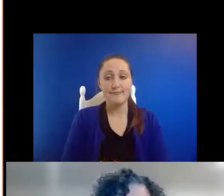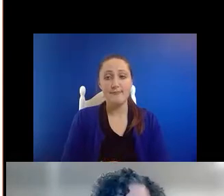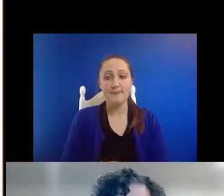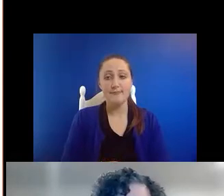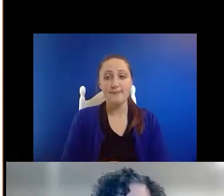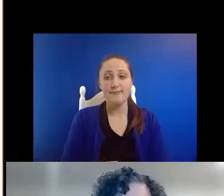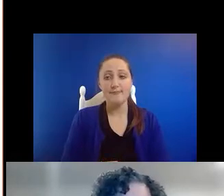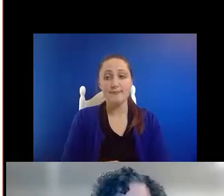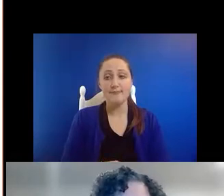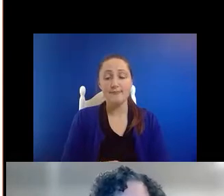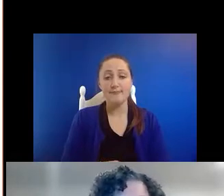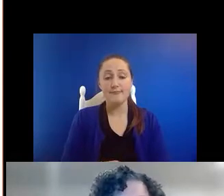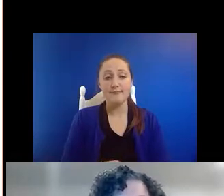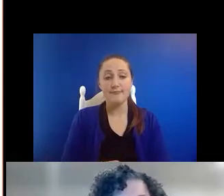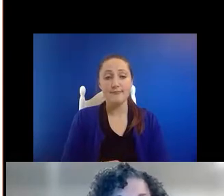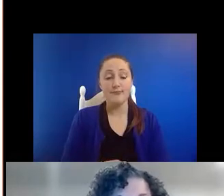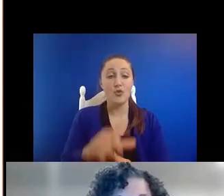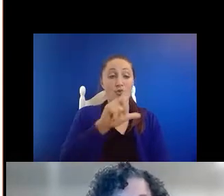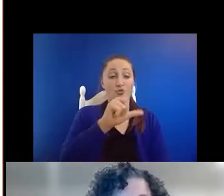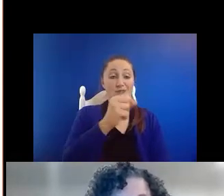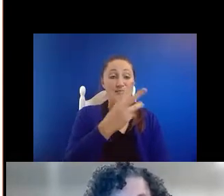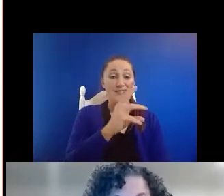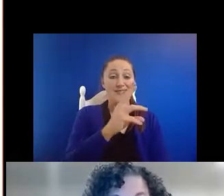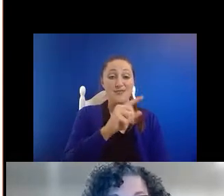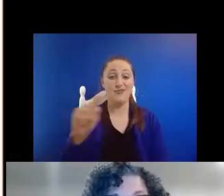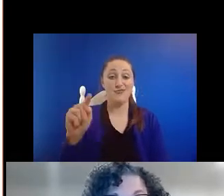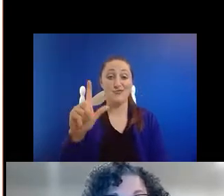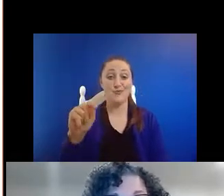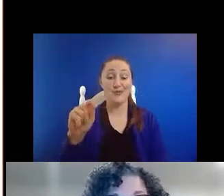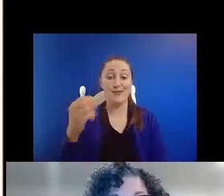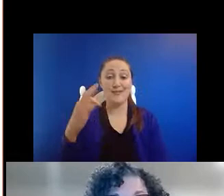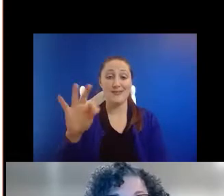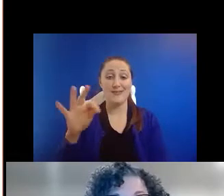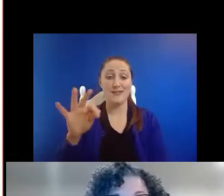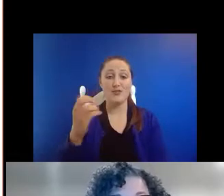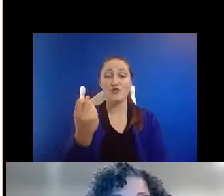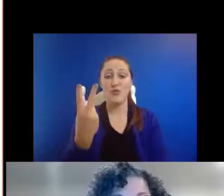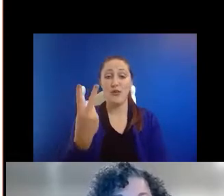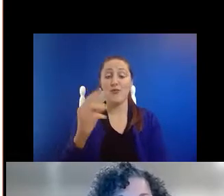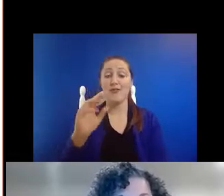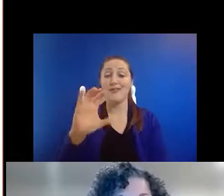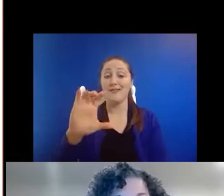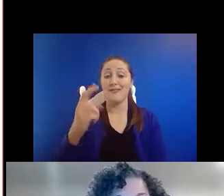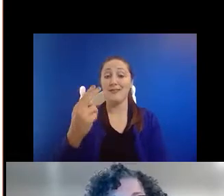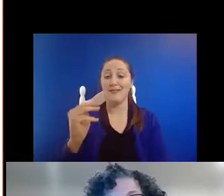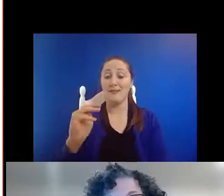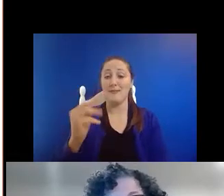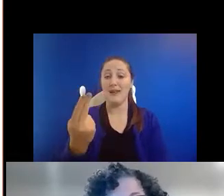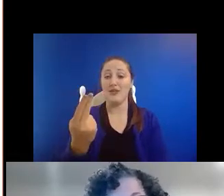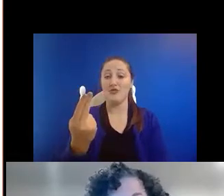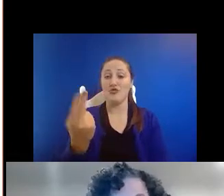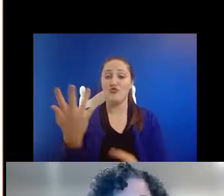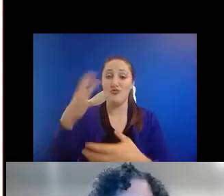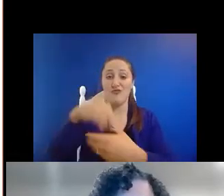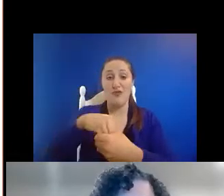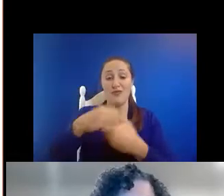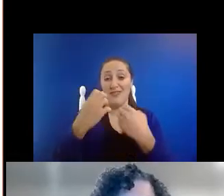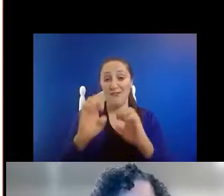So between 2016 and 2019, 12 CMHs were engaged in these